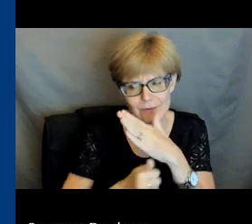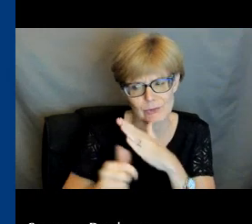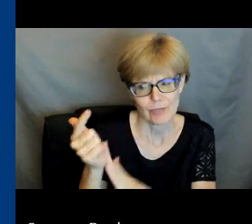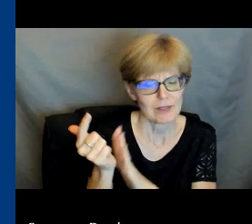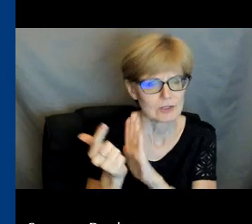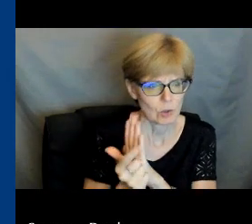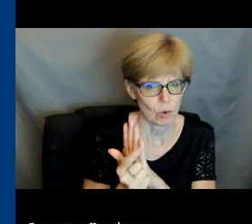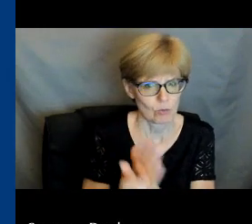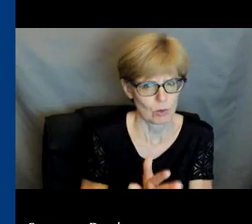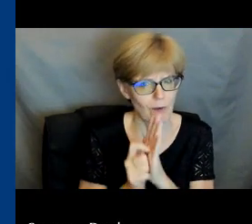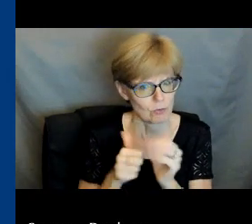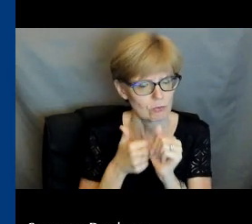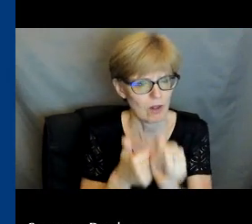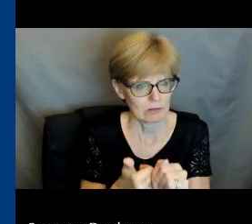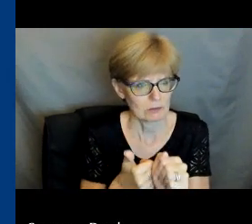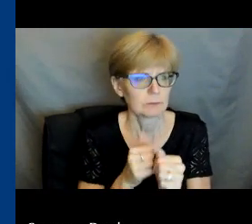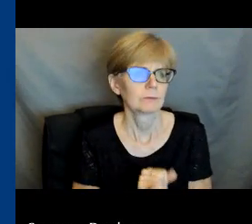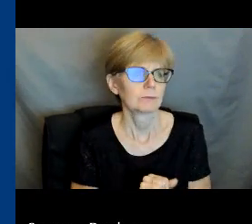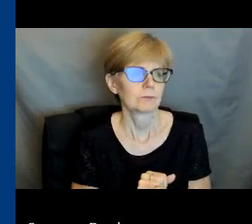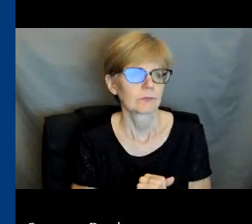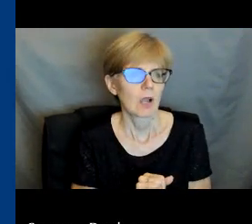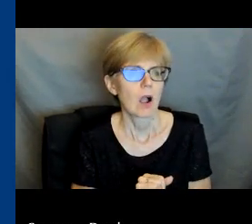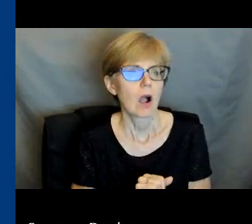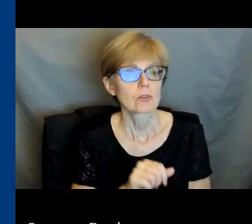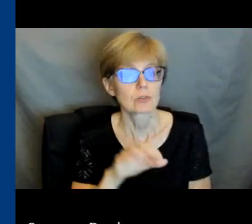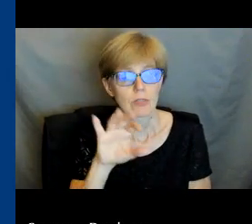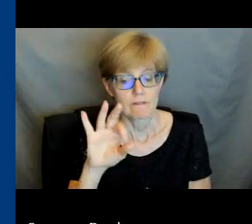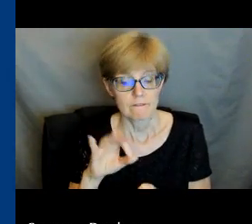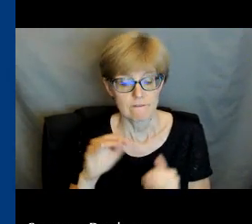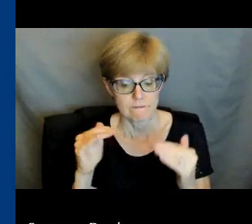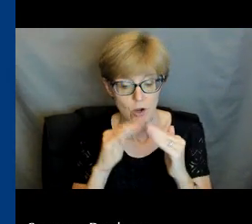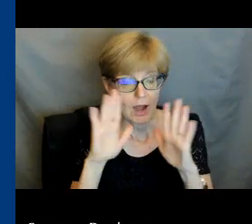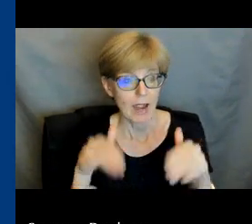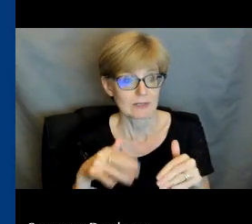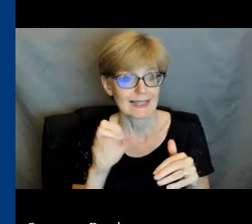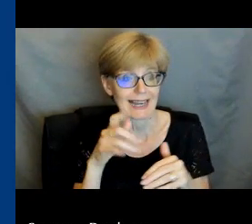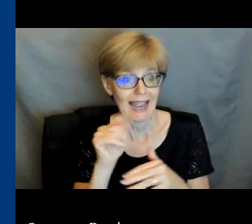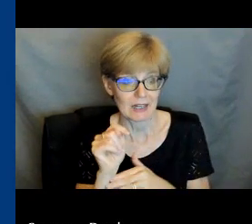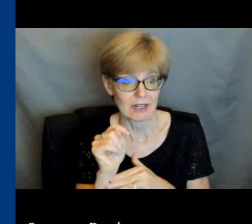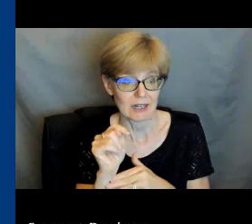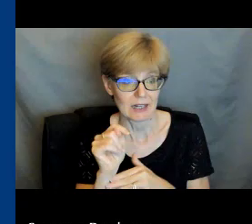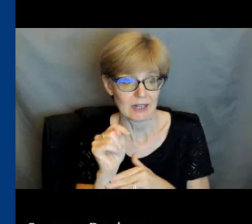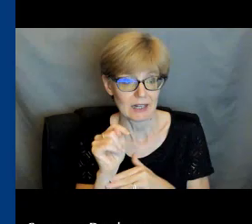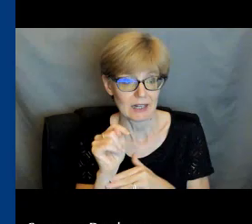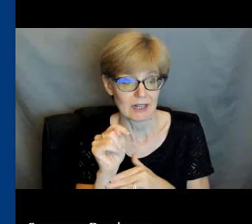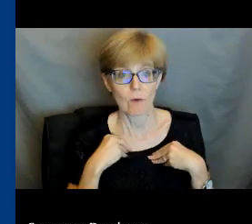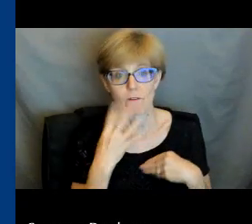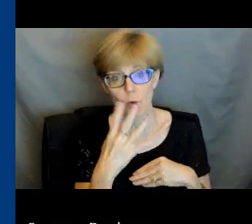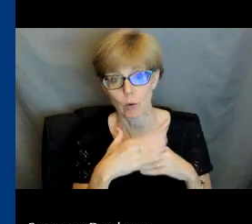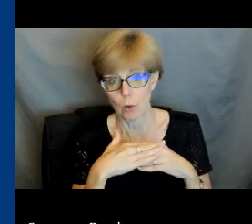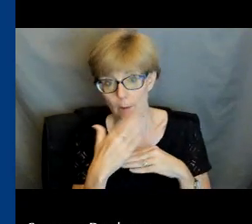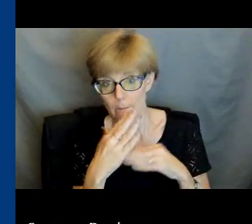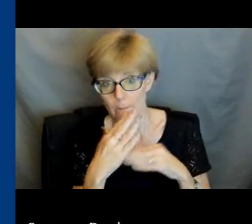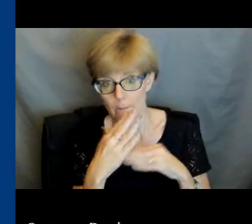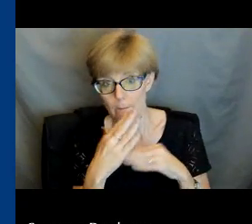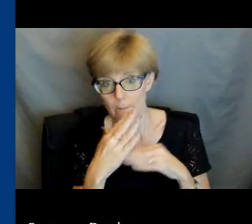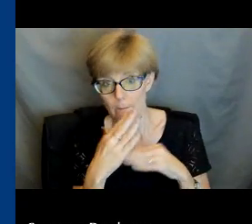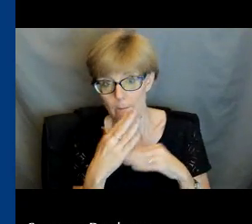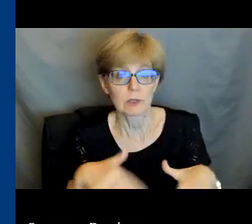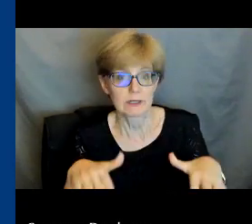Federal Fair Housing Act, it's housing providers who have 4 or more properties, unless they publicly advertise their vacancies or receive federal